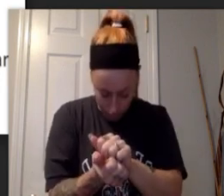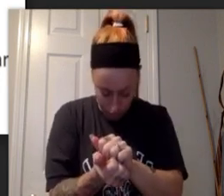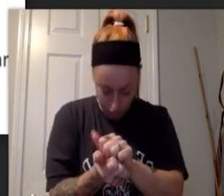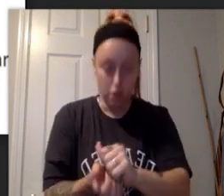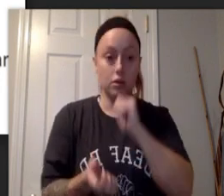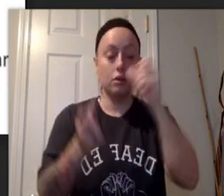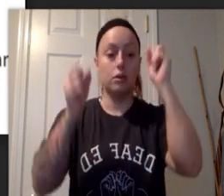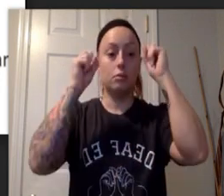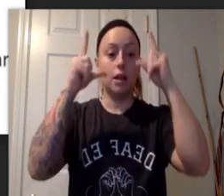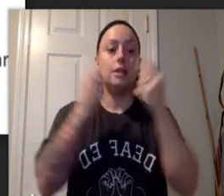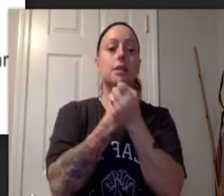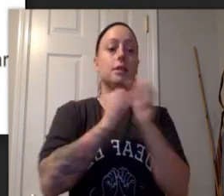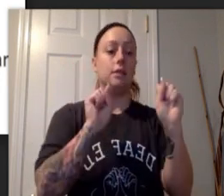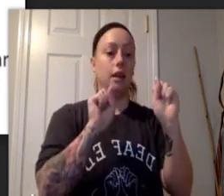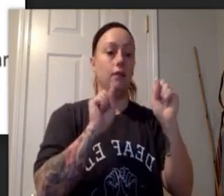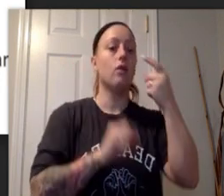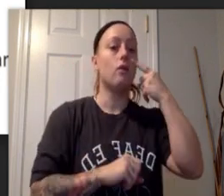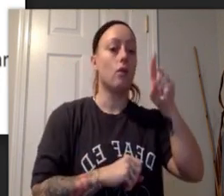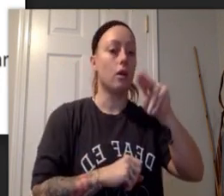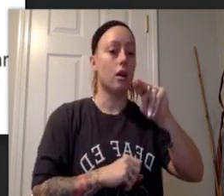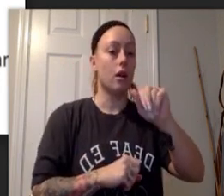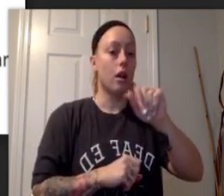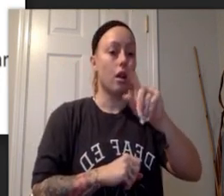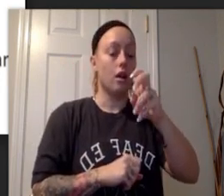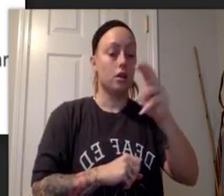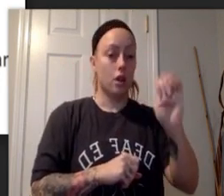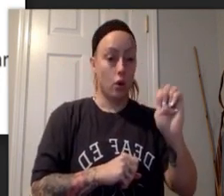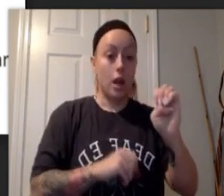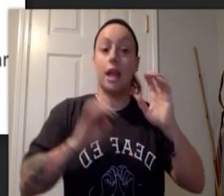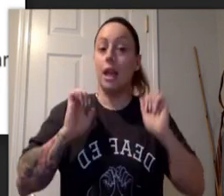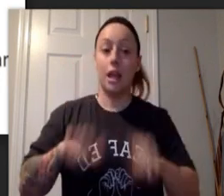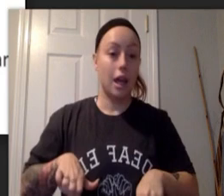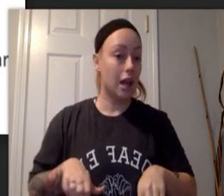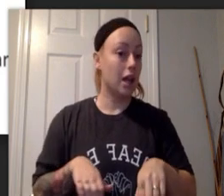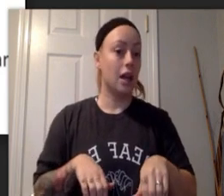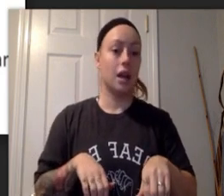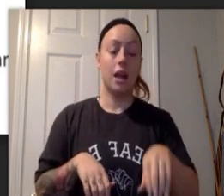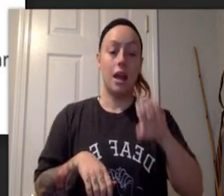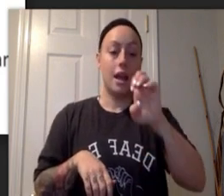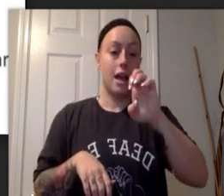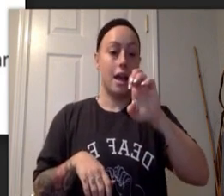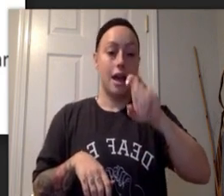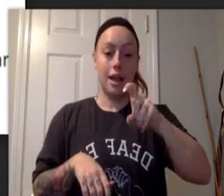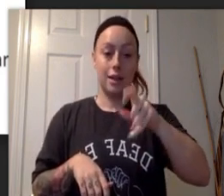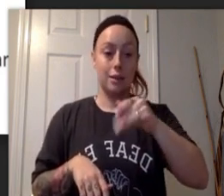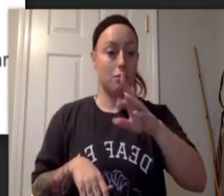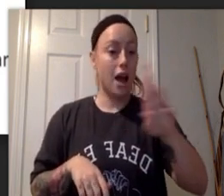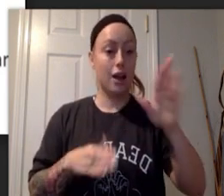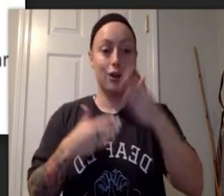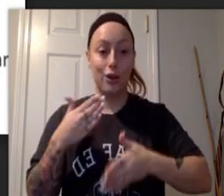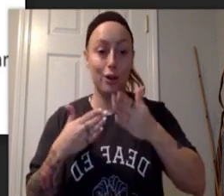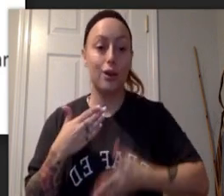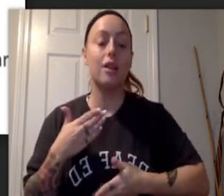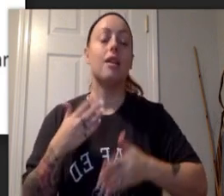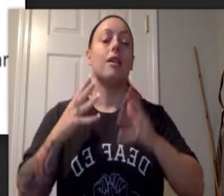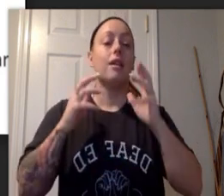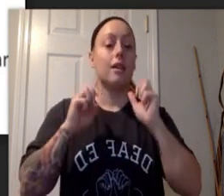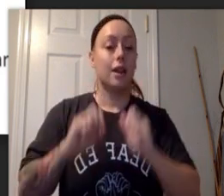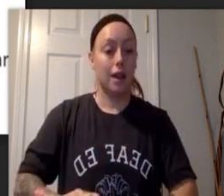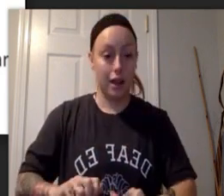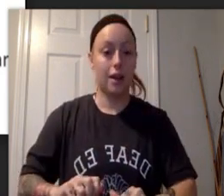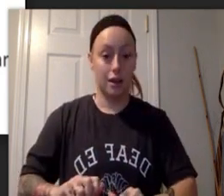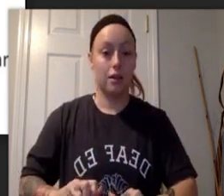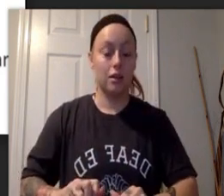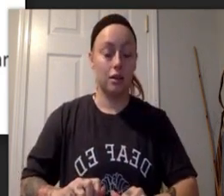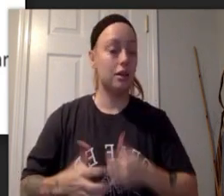one caveat, remember, it can be expired, it can be an injectable, it can be a nasal spray, it don't matter, you're safe to use it. We do encourage that it